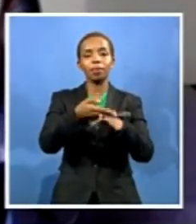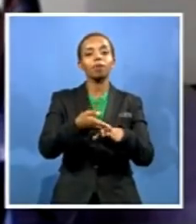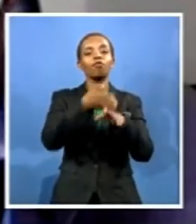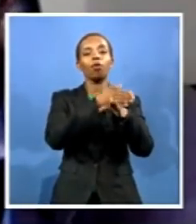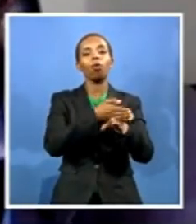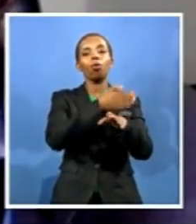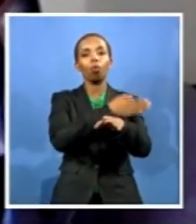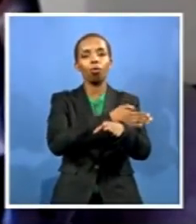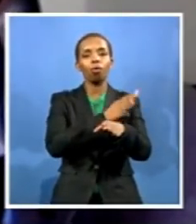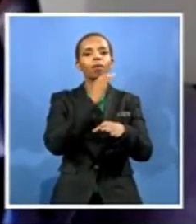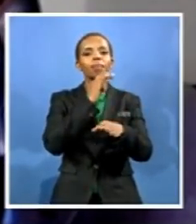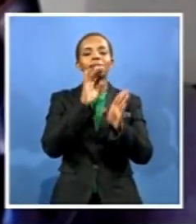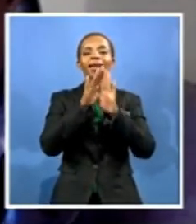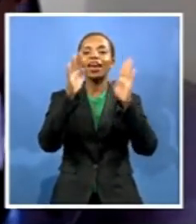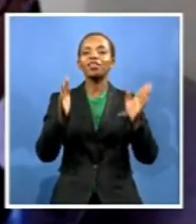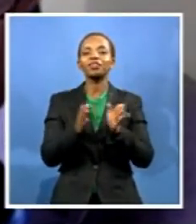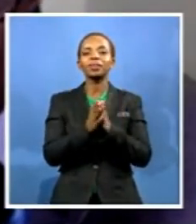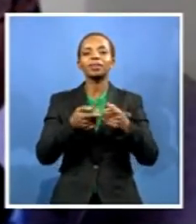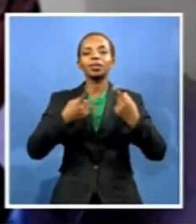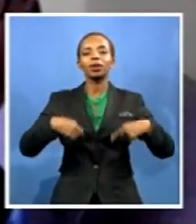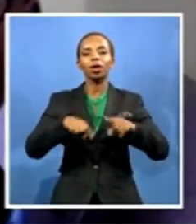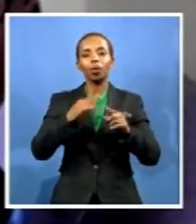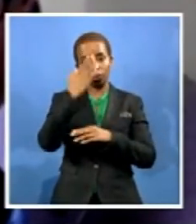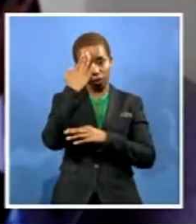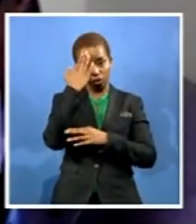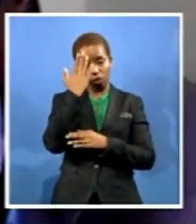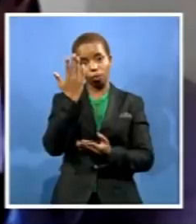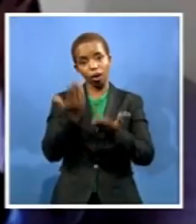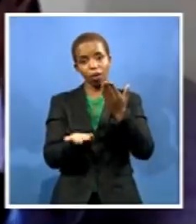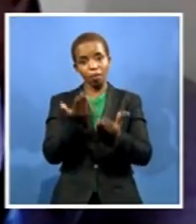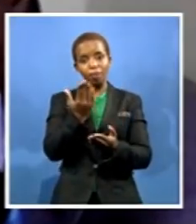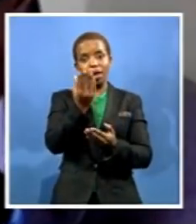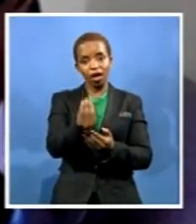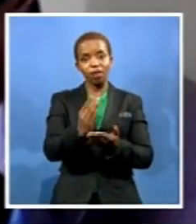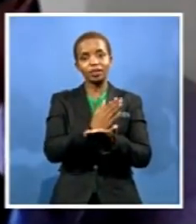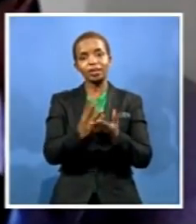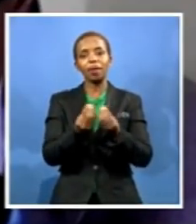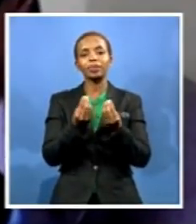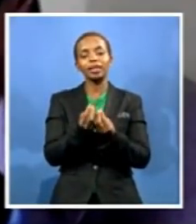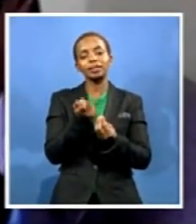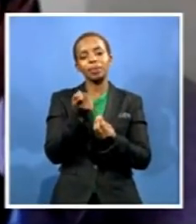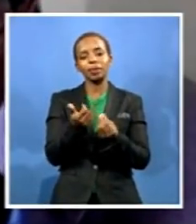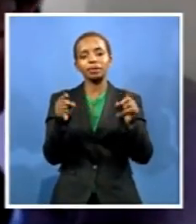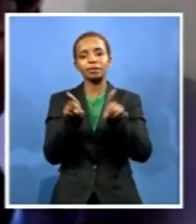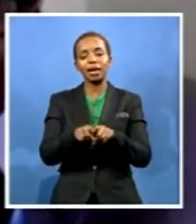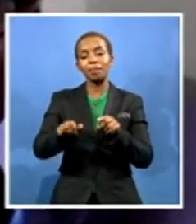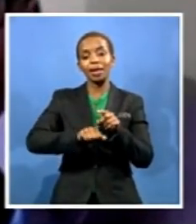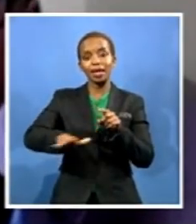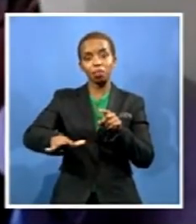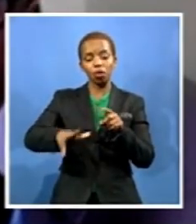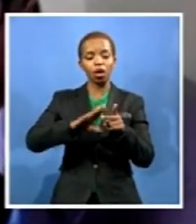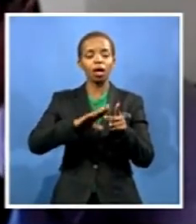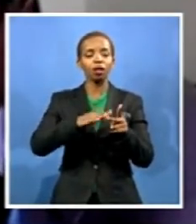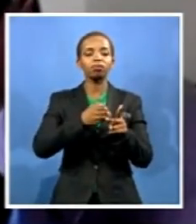the similarities between Ebola and COVID, you talk about that. But beyond that, we have clearly